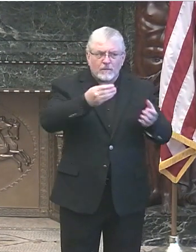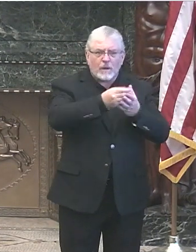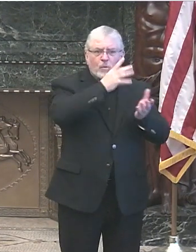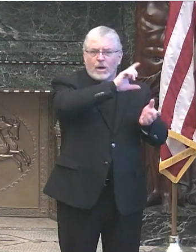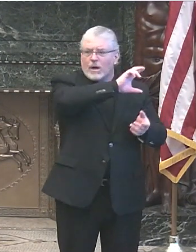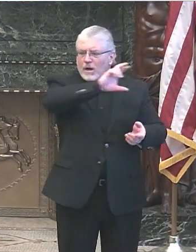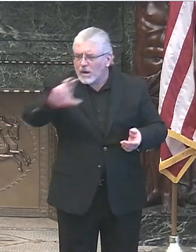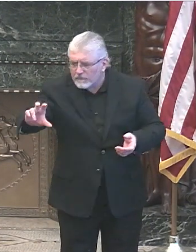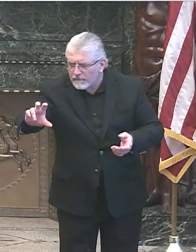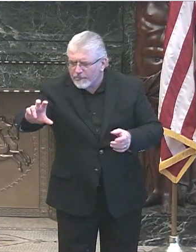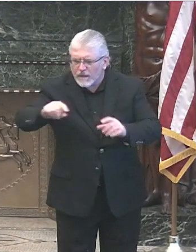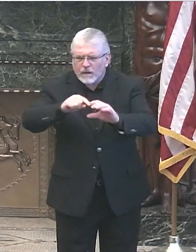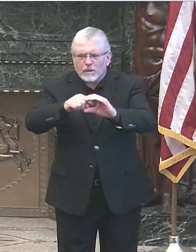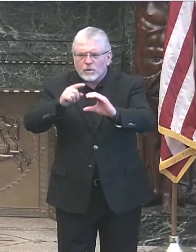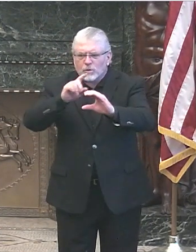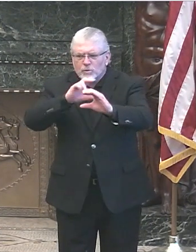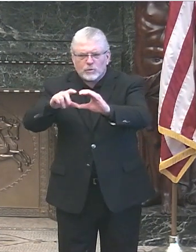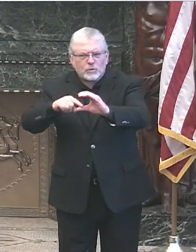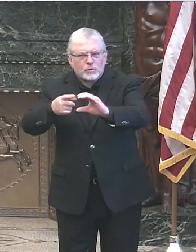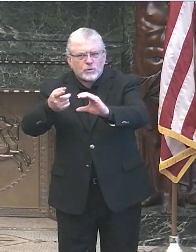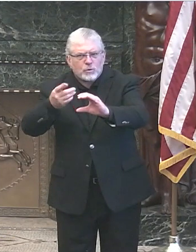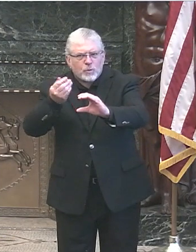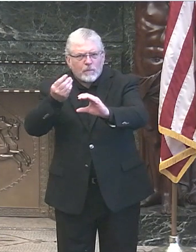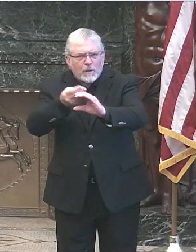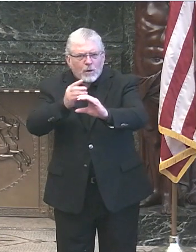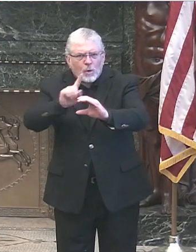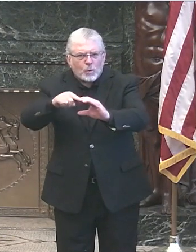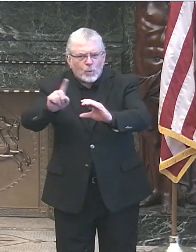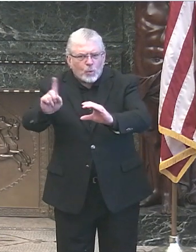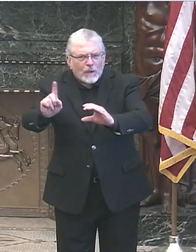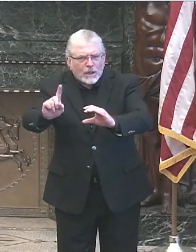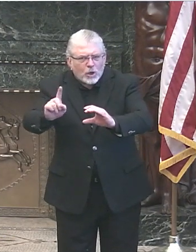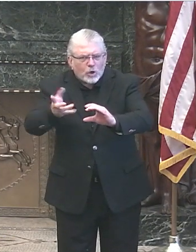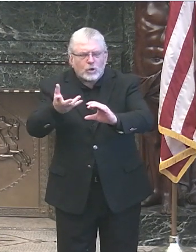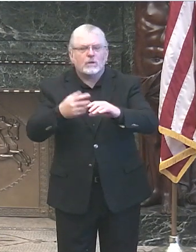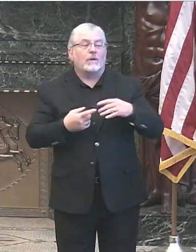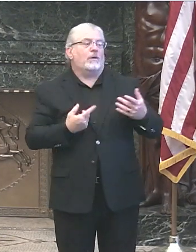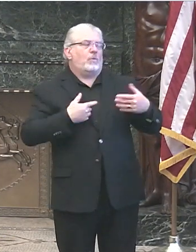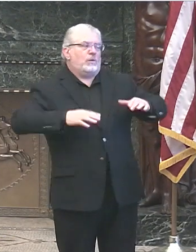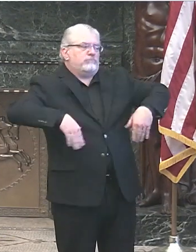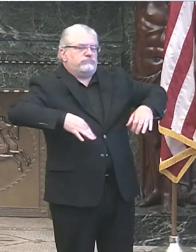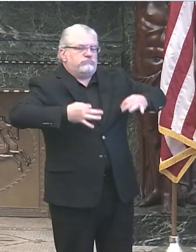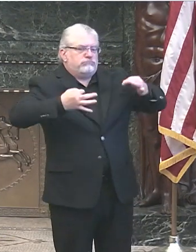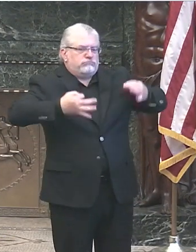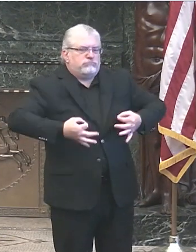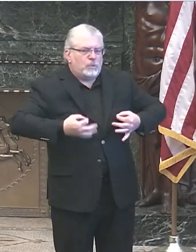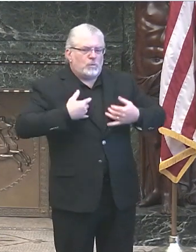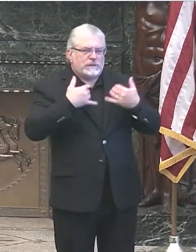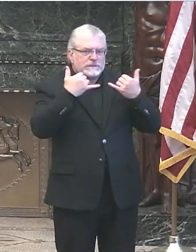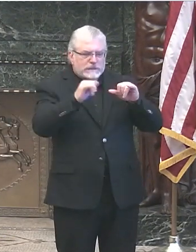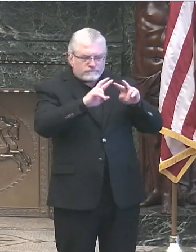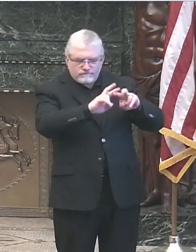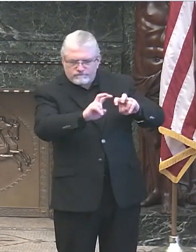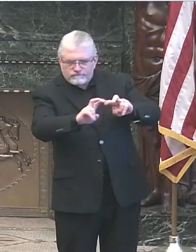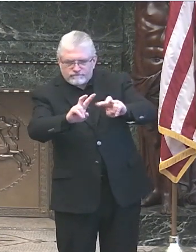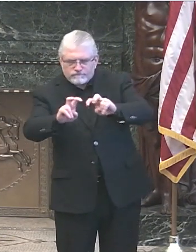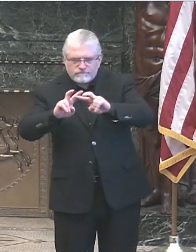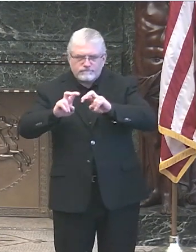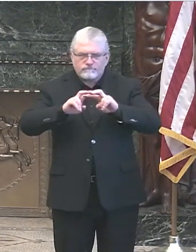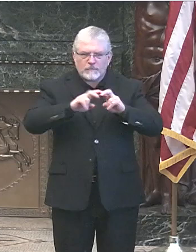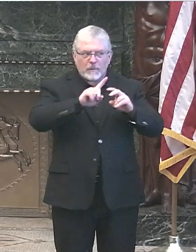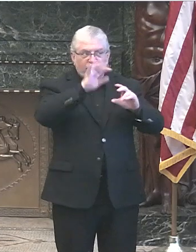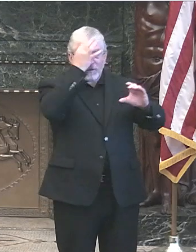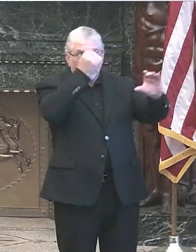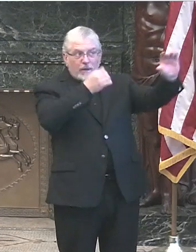Not yet. We are continuously analyzing the stimulus packages and looking at how to best maximize